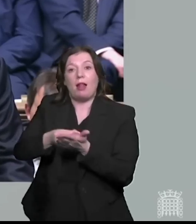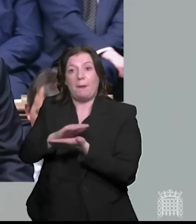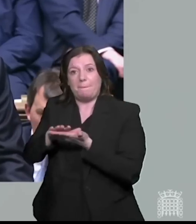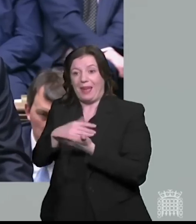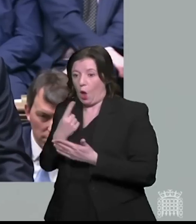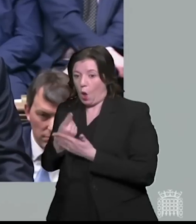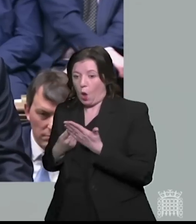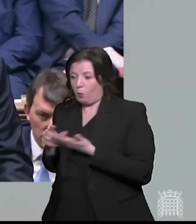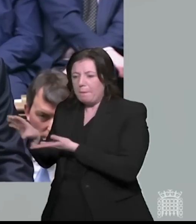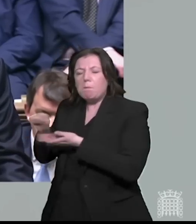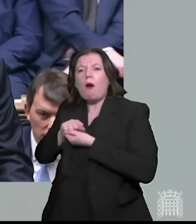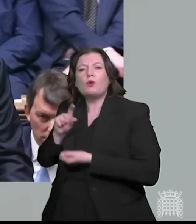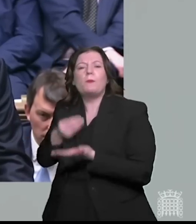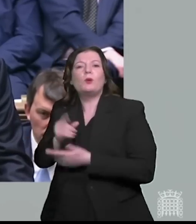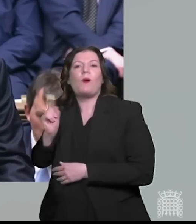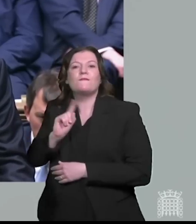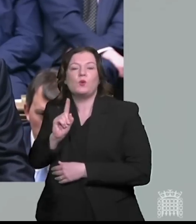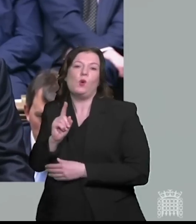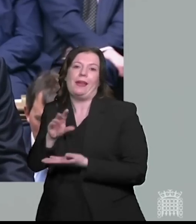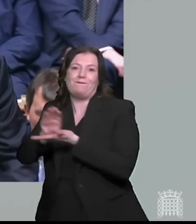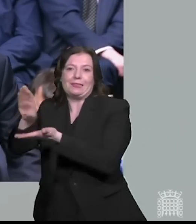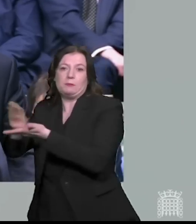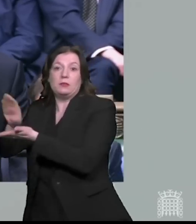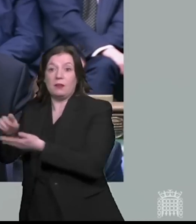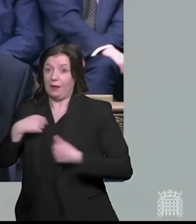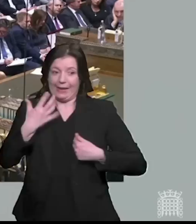for investment and not for day-to-day spending.